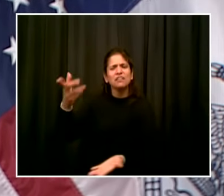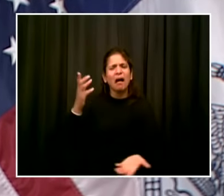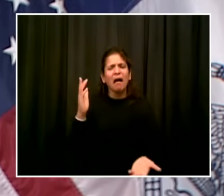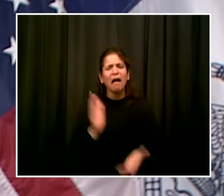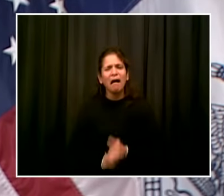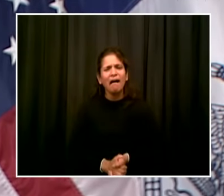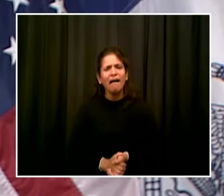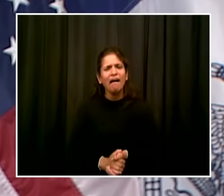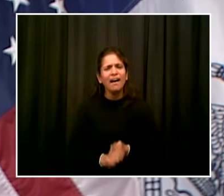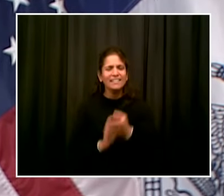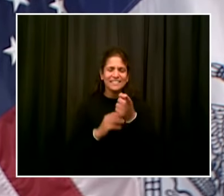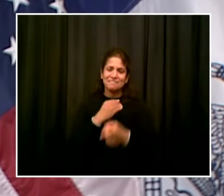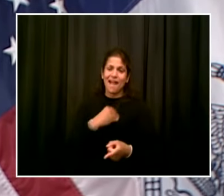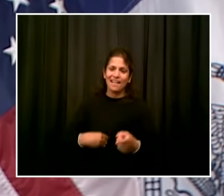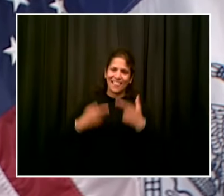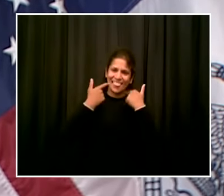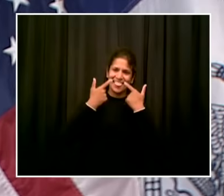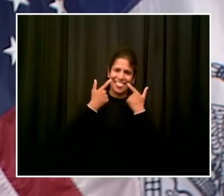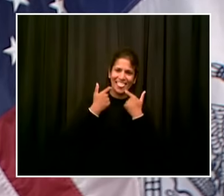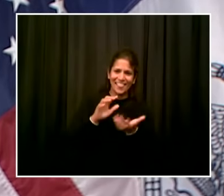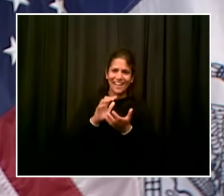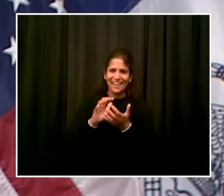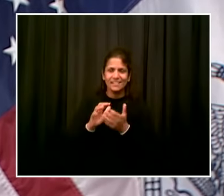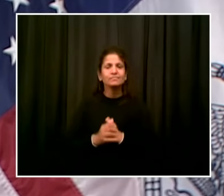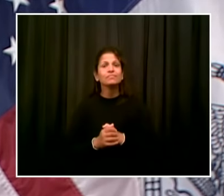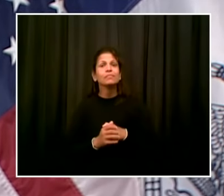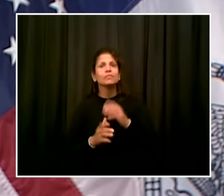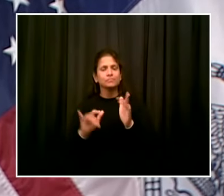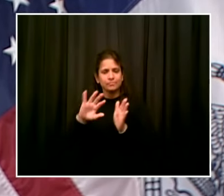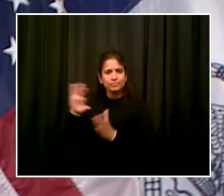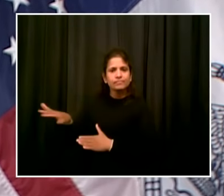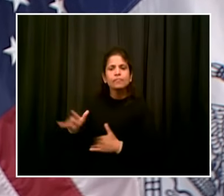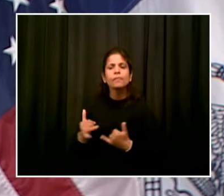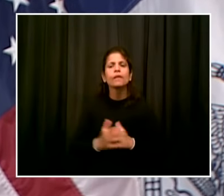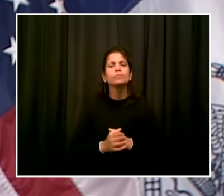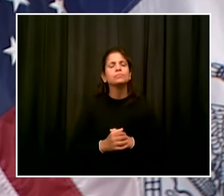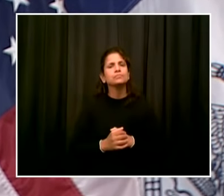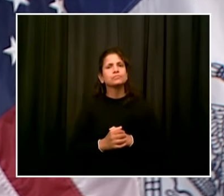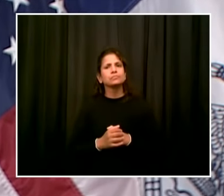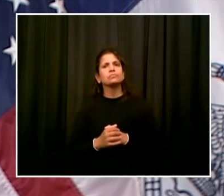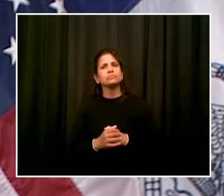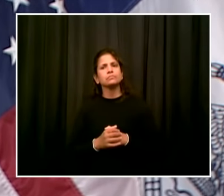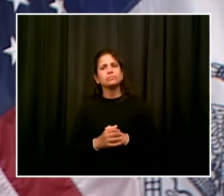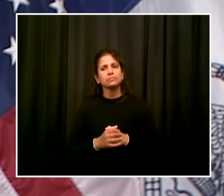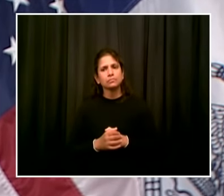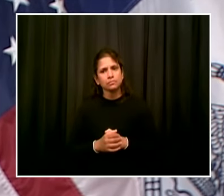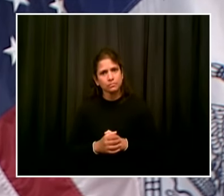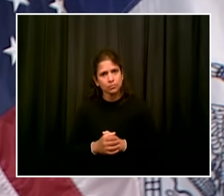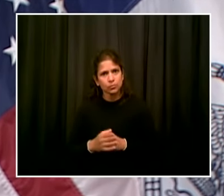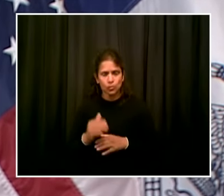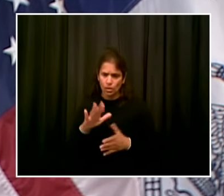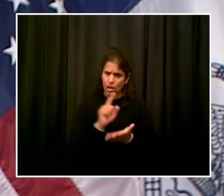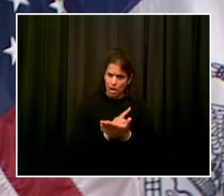The other day, there was a march heading up Fifth Avenue from Washington Square Park, like a defund the